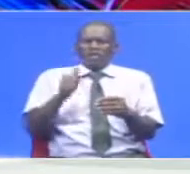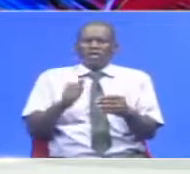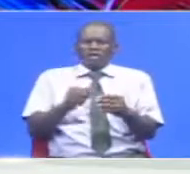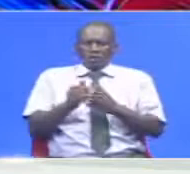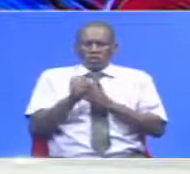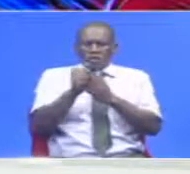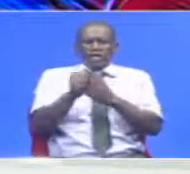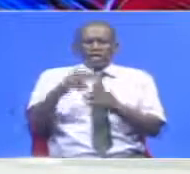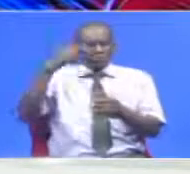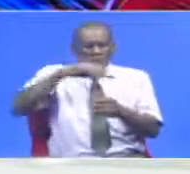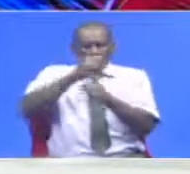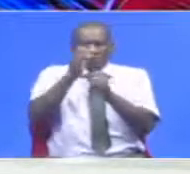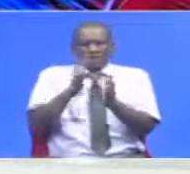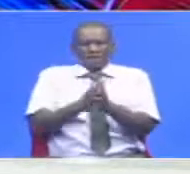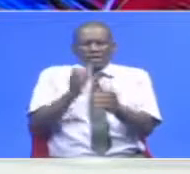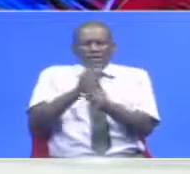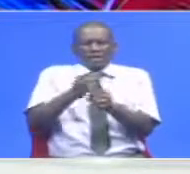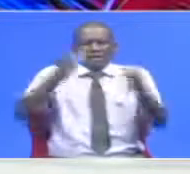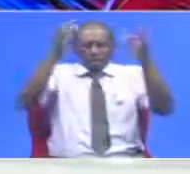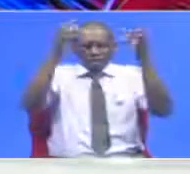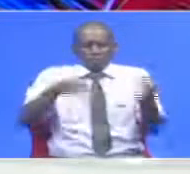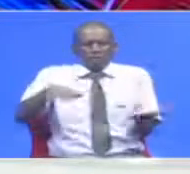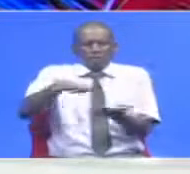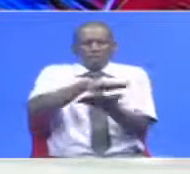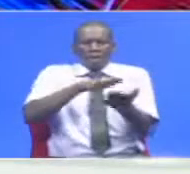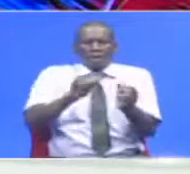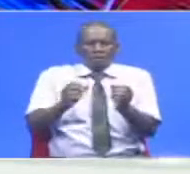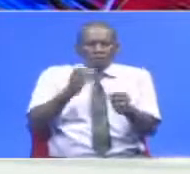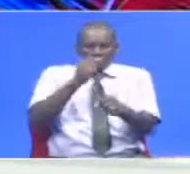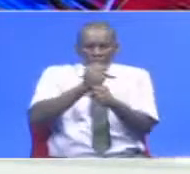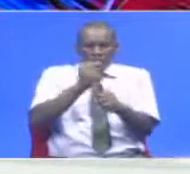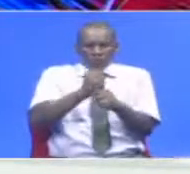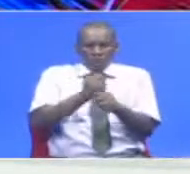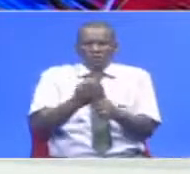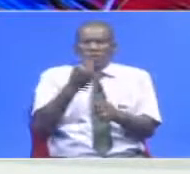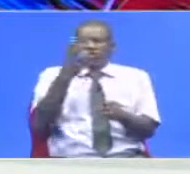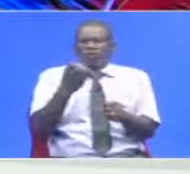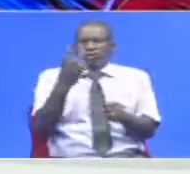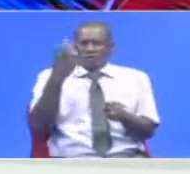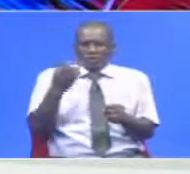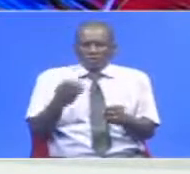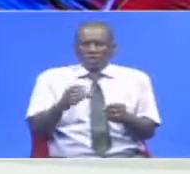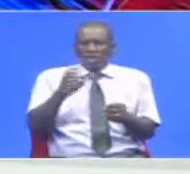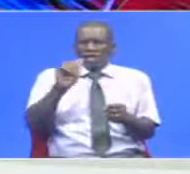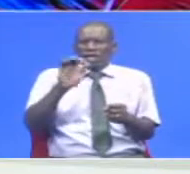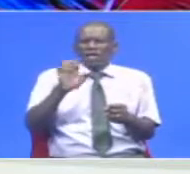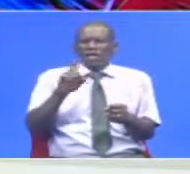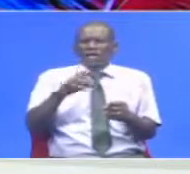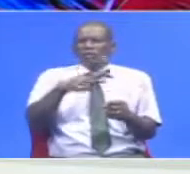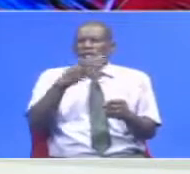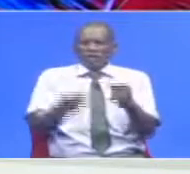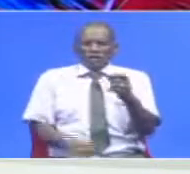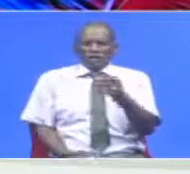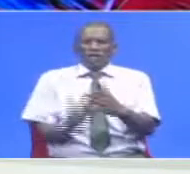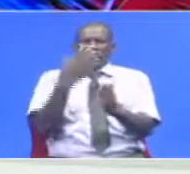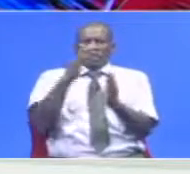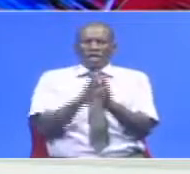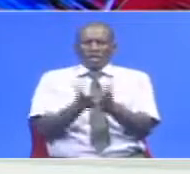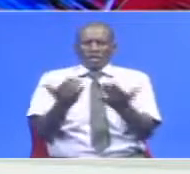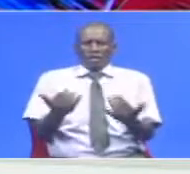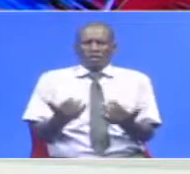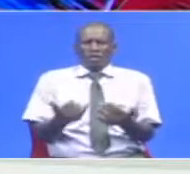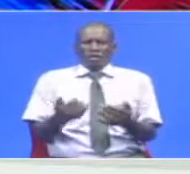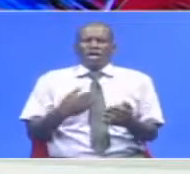policymakers in decision-making based on the country's performance in 2020. Alex Mwangi attended the launch, and here now is